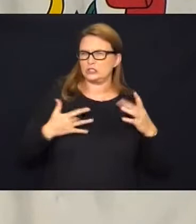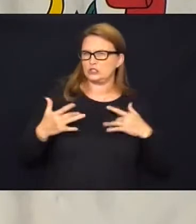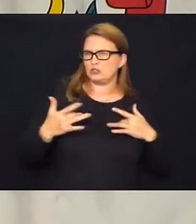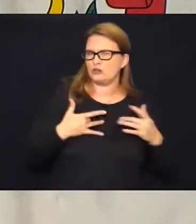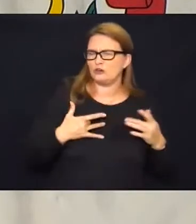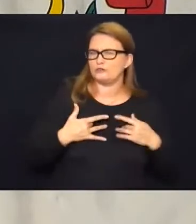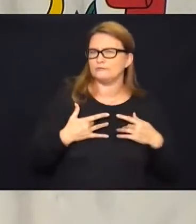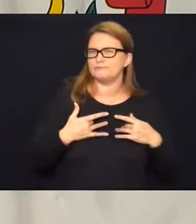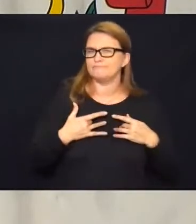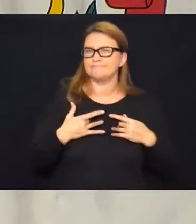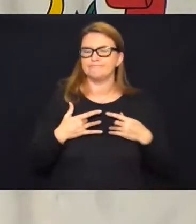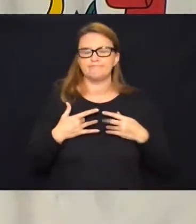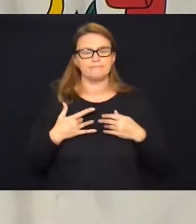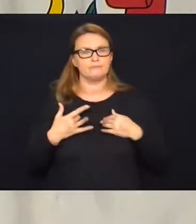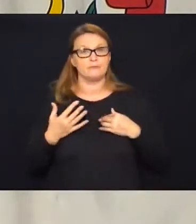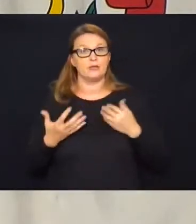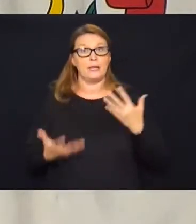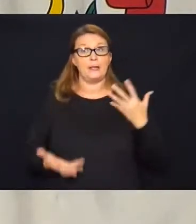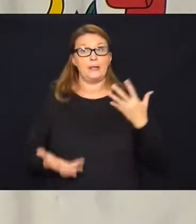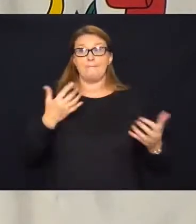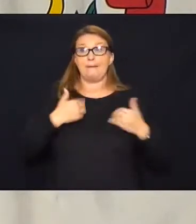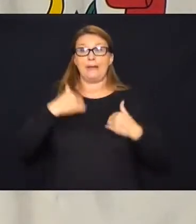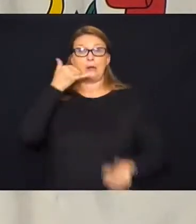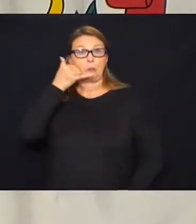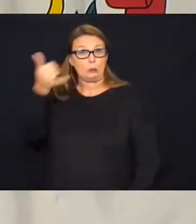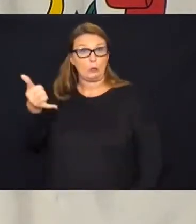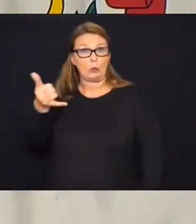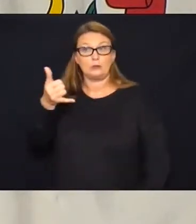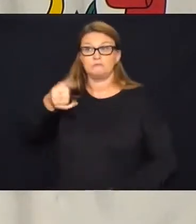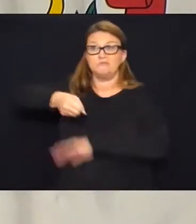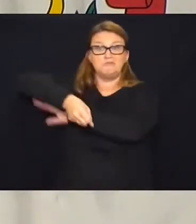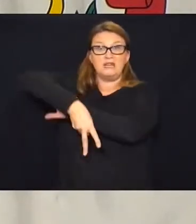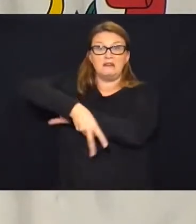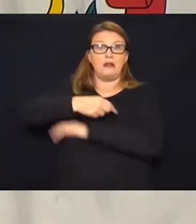and everything, I may be on the phone with them at midnight.